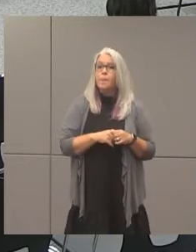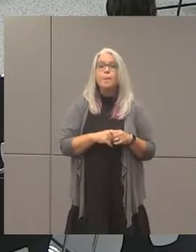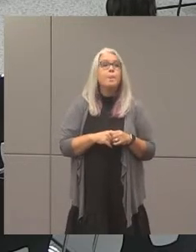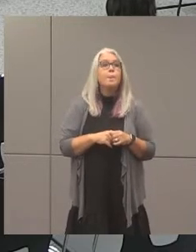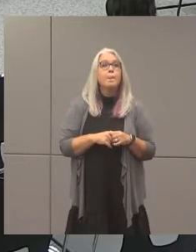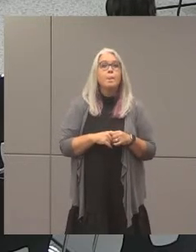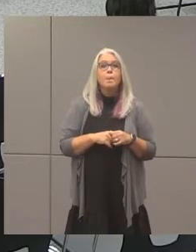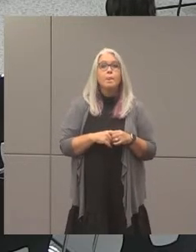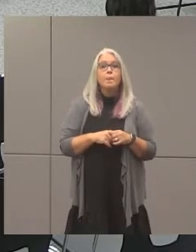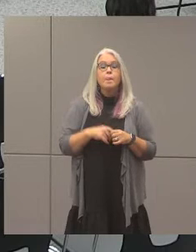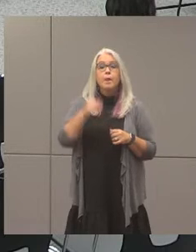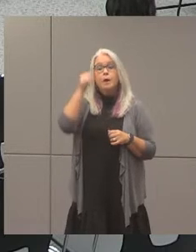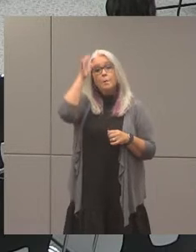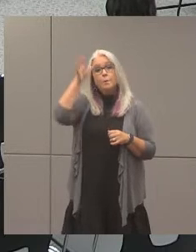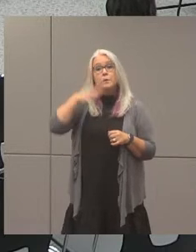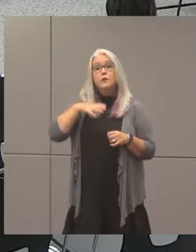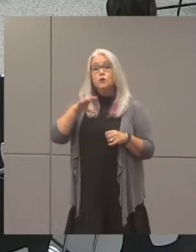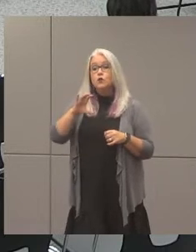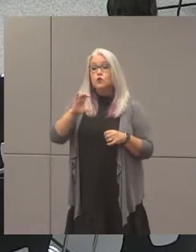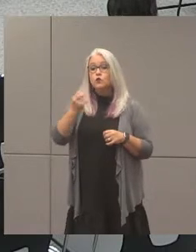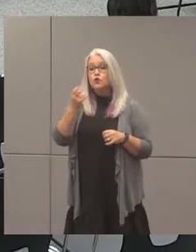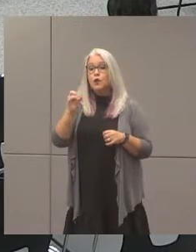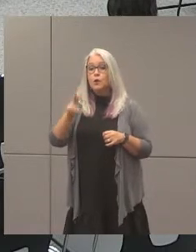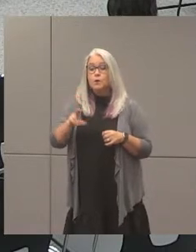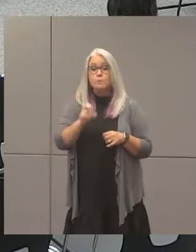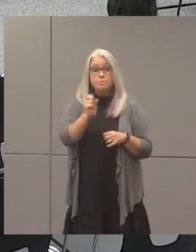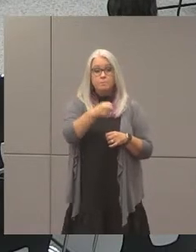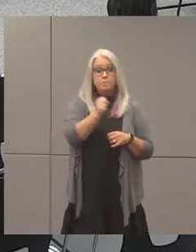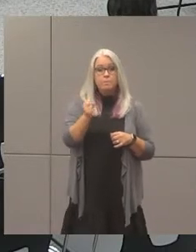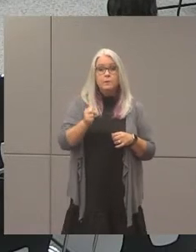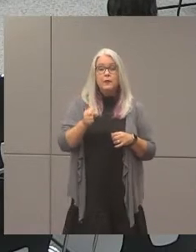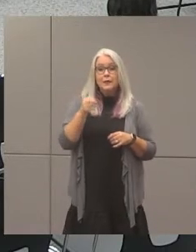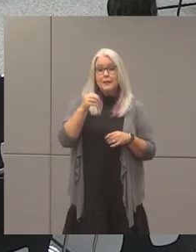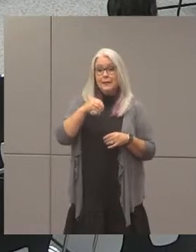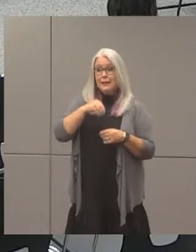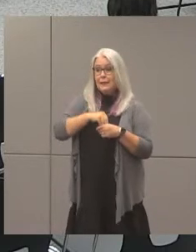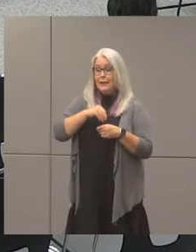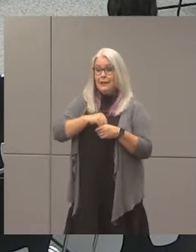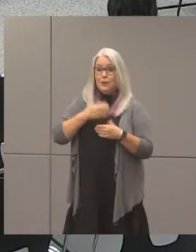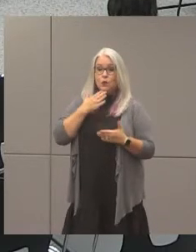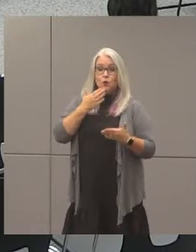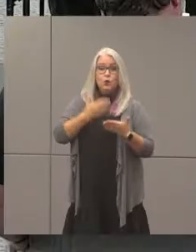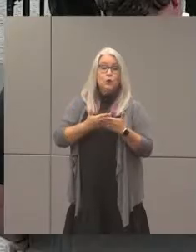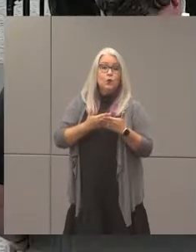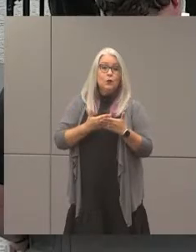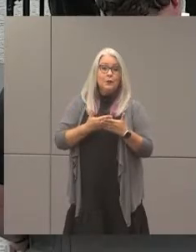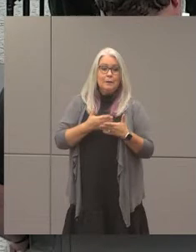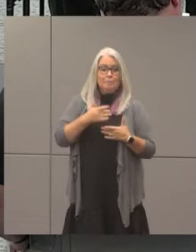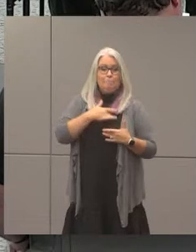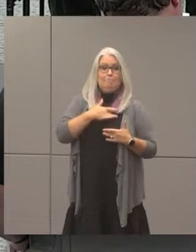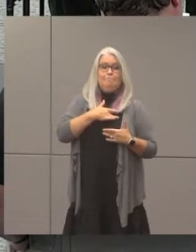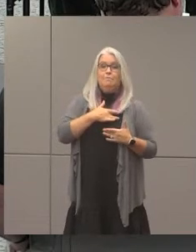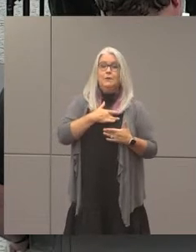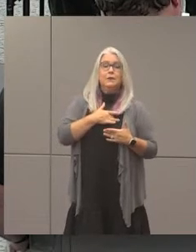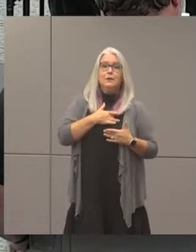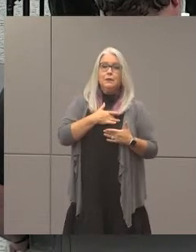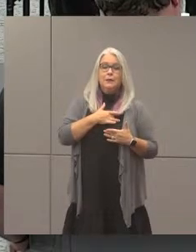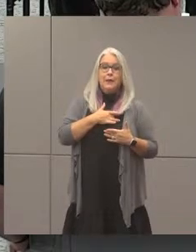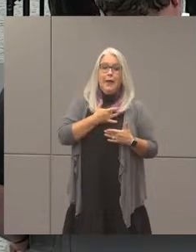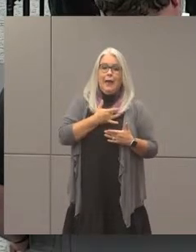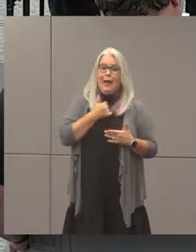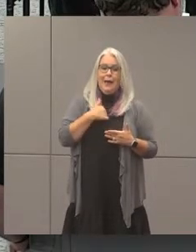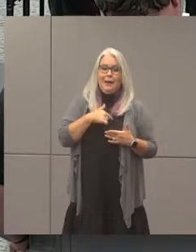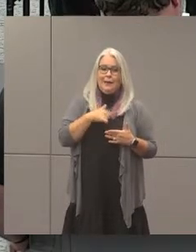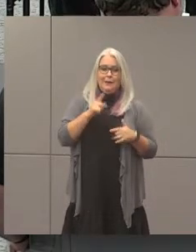Mr. Chair, Yes. in good conscience, I can't take the chance of the school